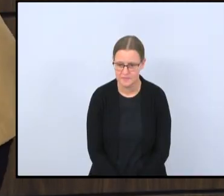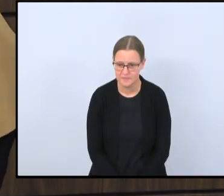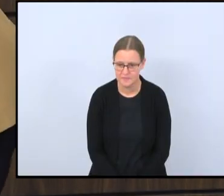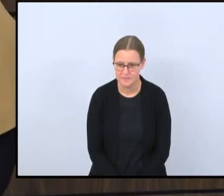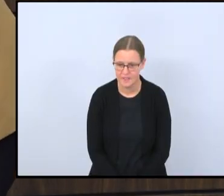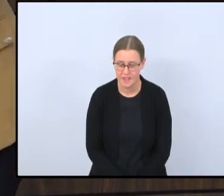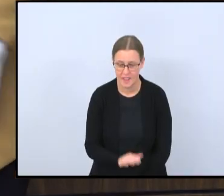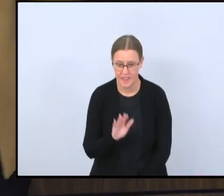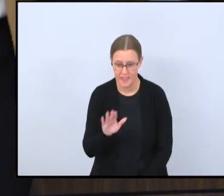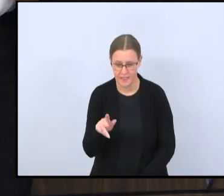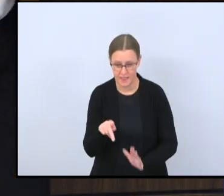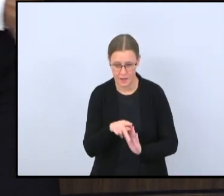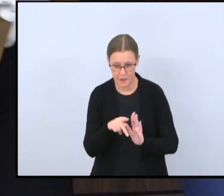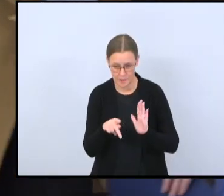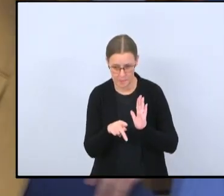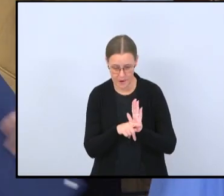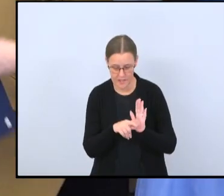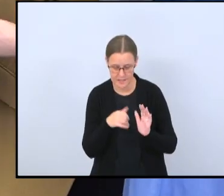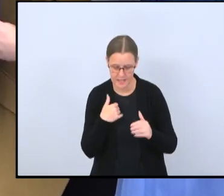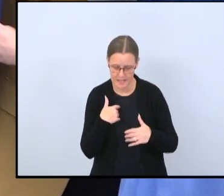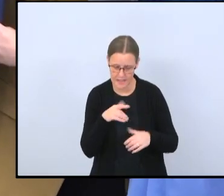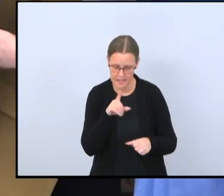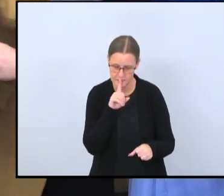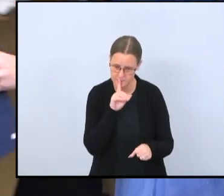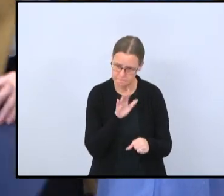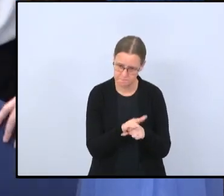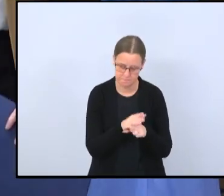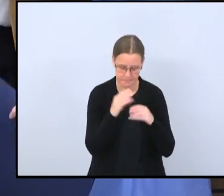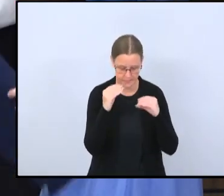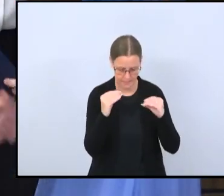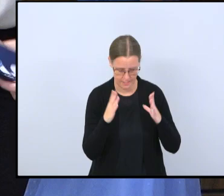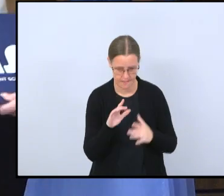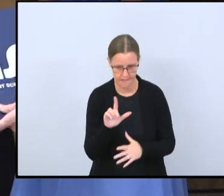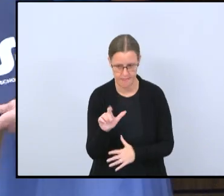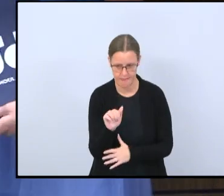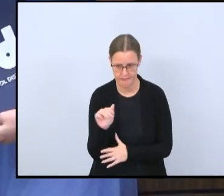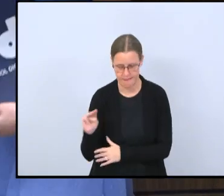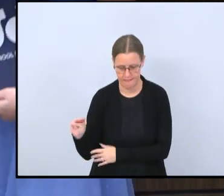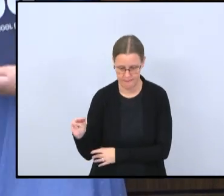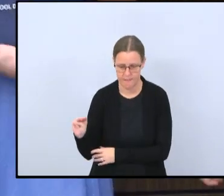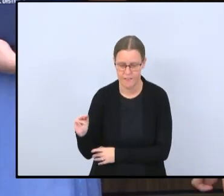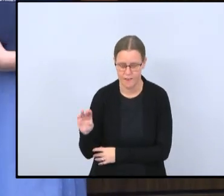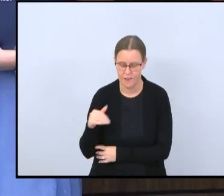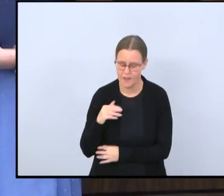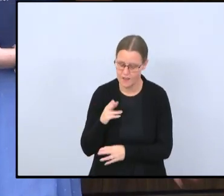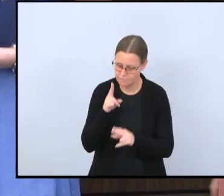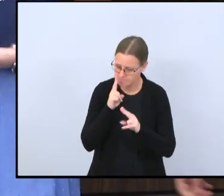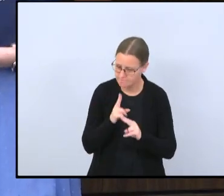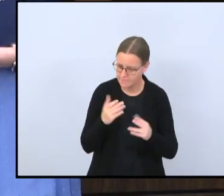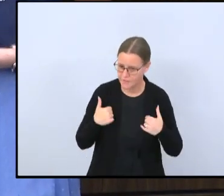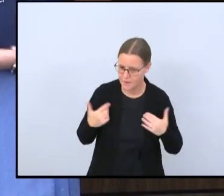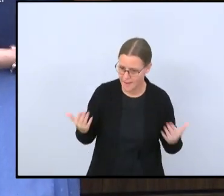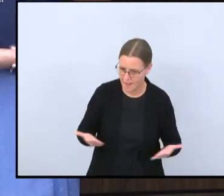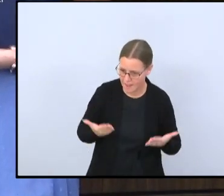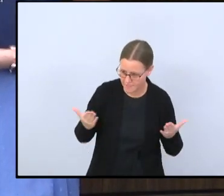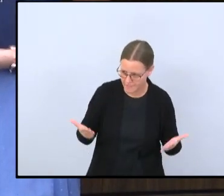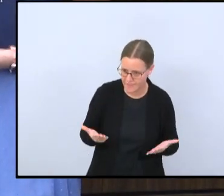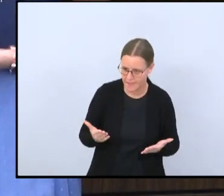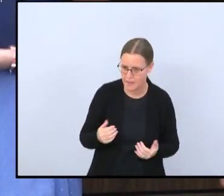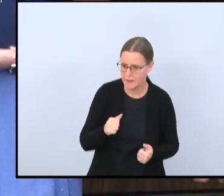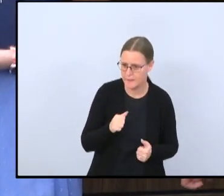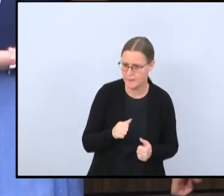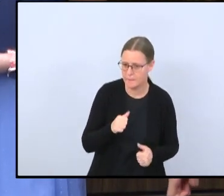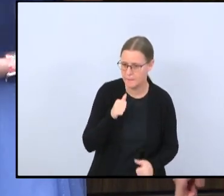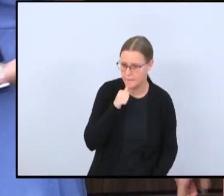Their project was supported by the dedicated teachers at Lake Air Montessori School, and we're honored to have them and Principal Christy Yorman with